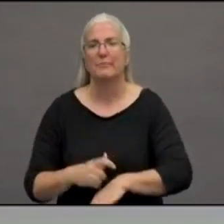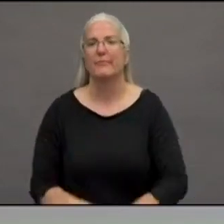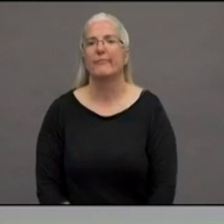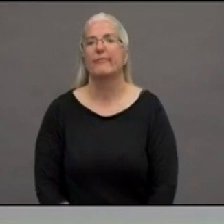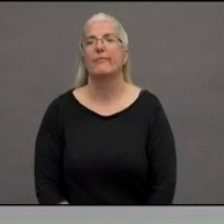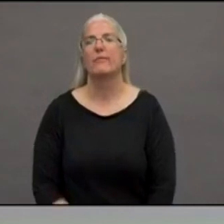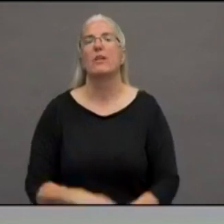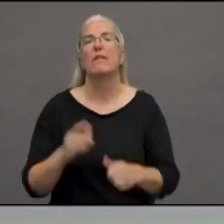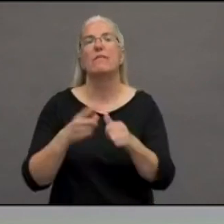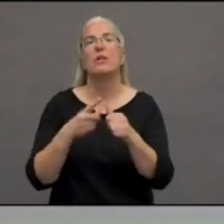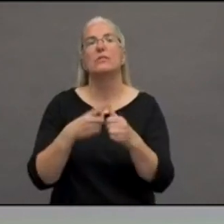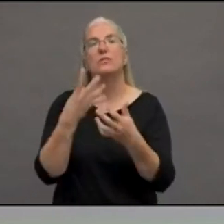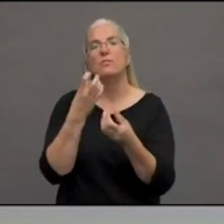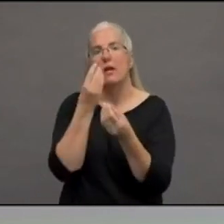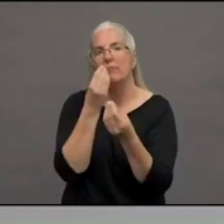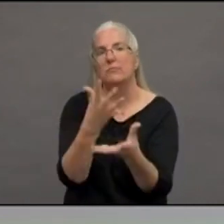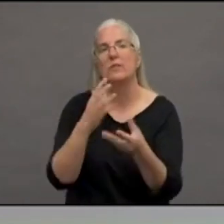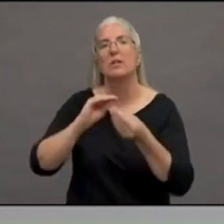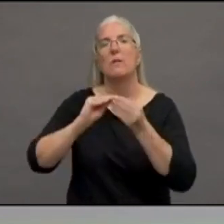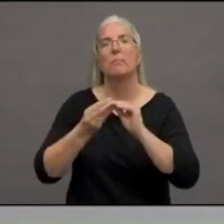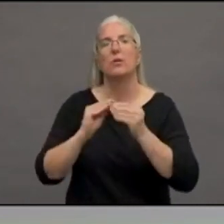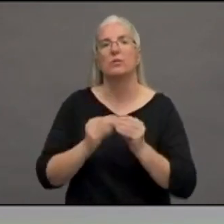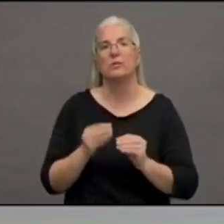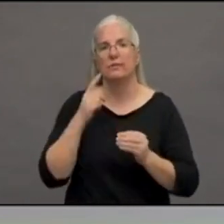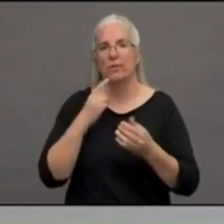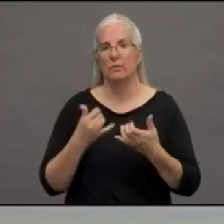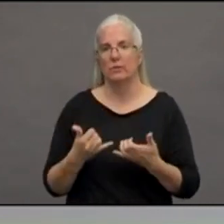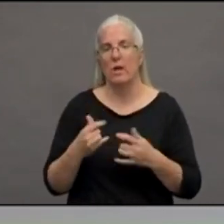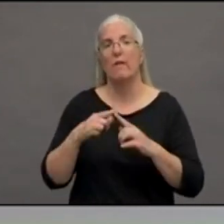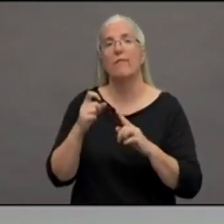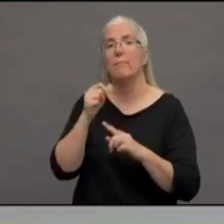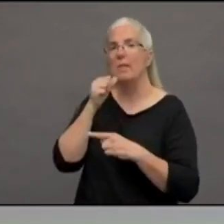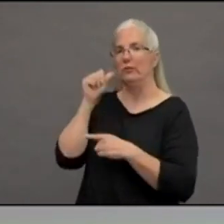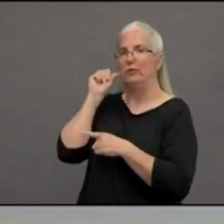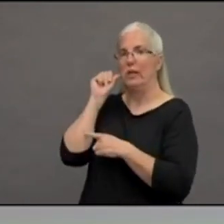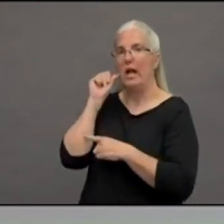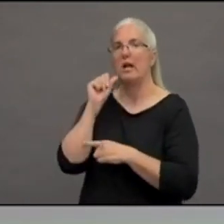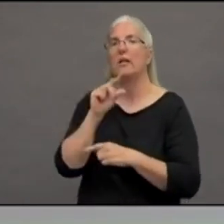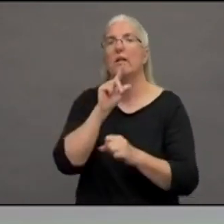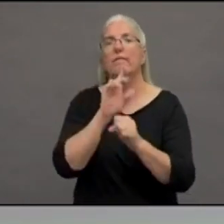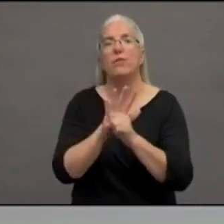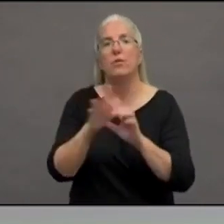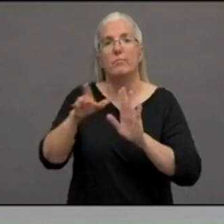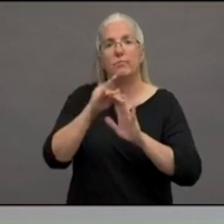our COVID-19 data dashboard. As of yesterday, the total number of confirmed cases was